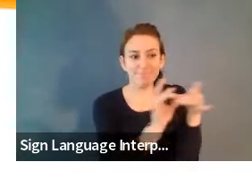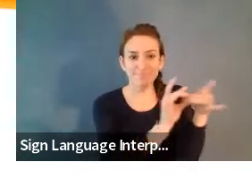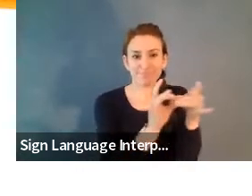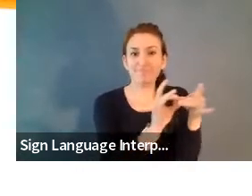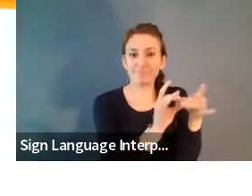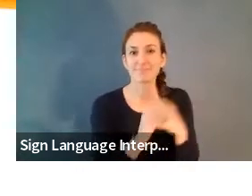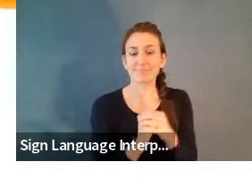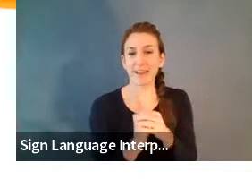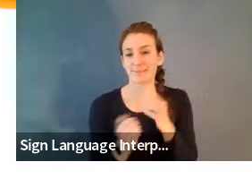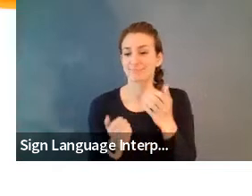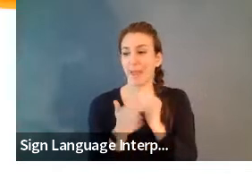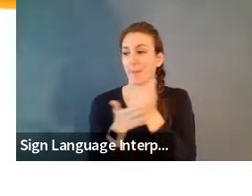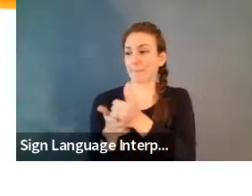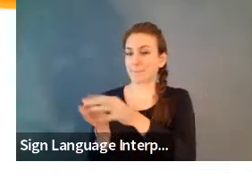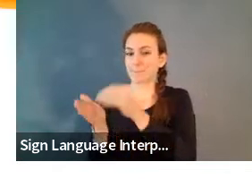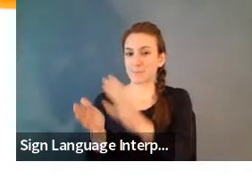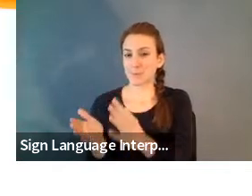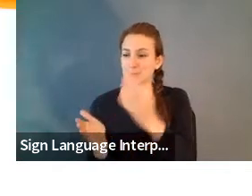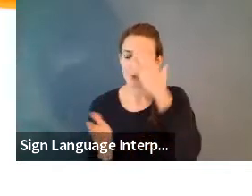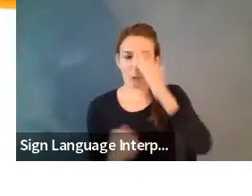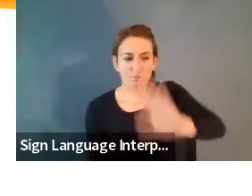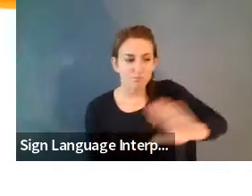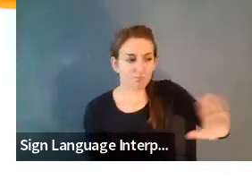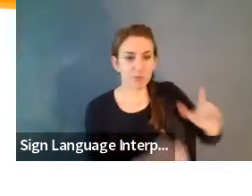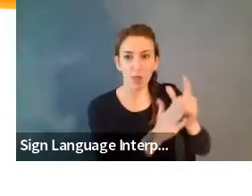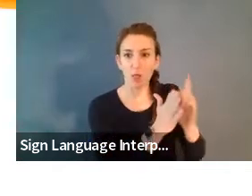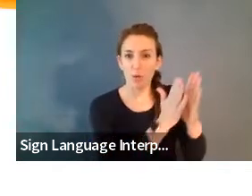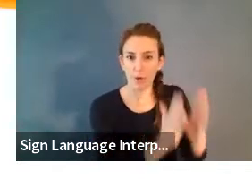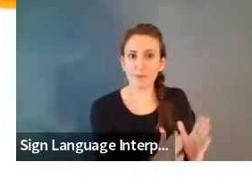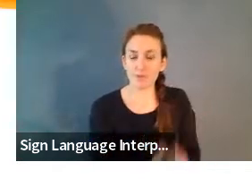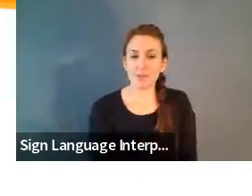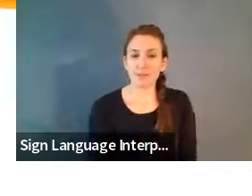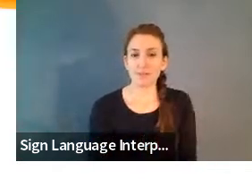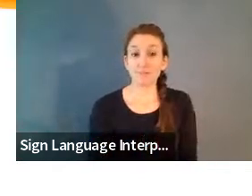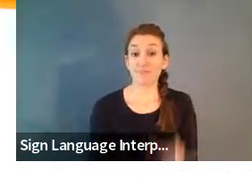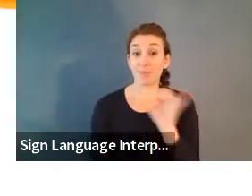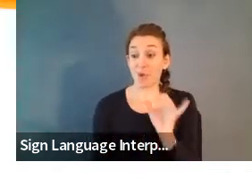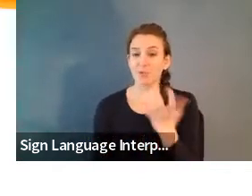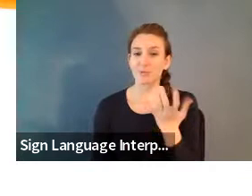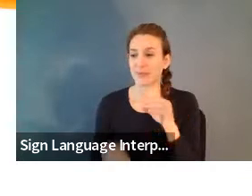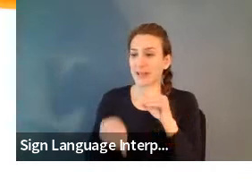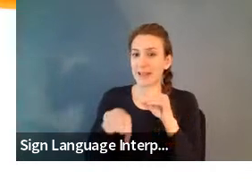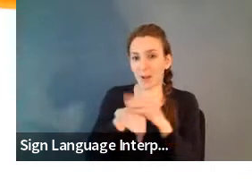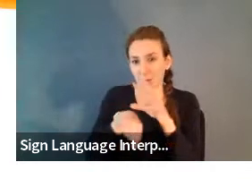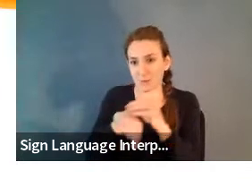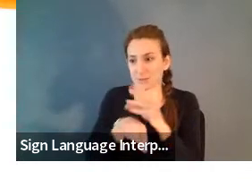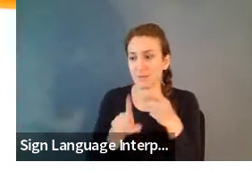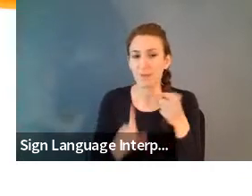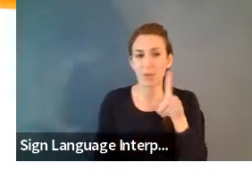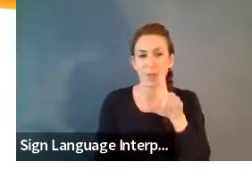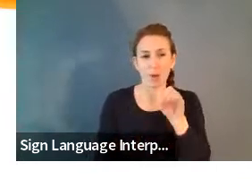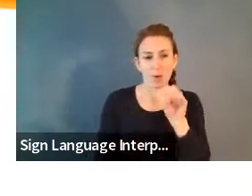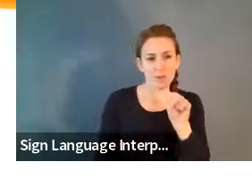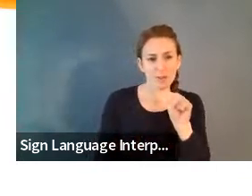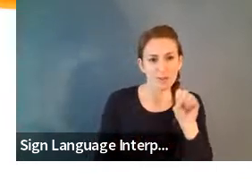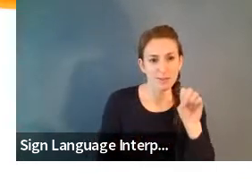in programs and initiatives here, but also because they get counseling from Lucelli and guided resources as